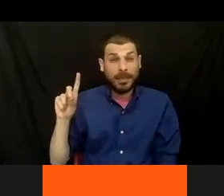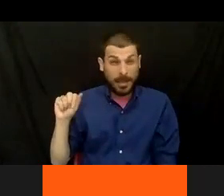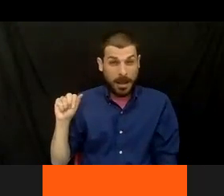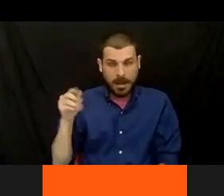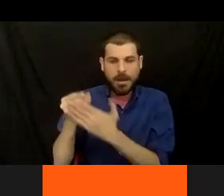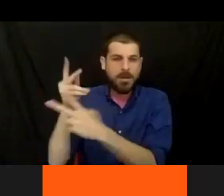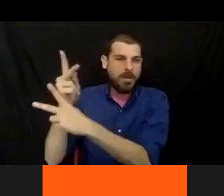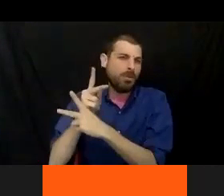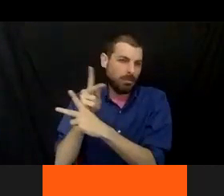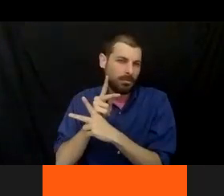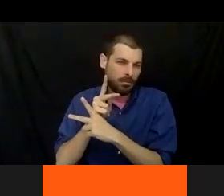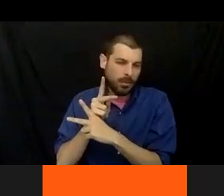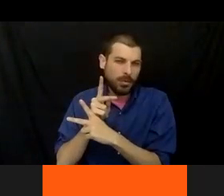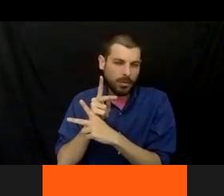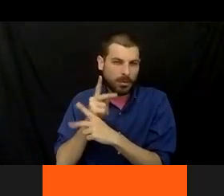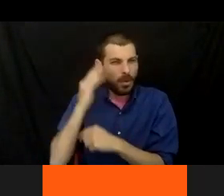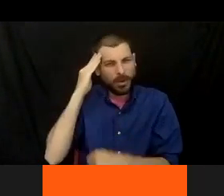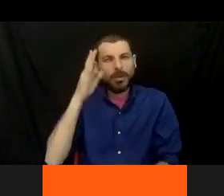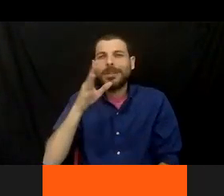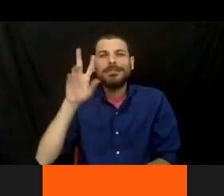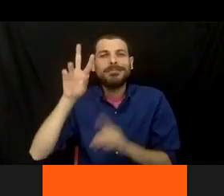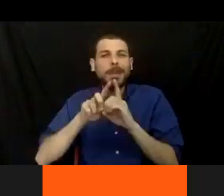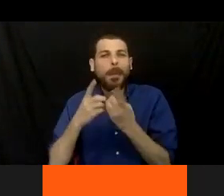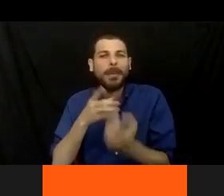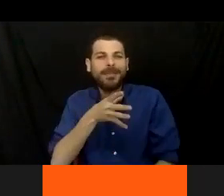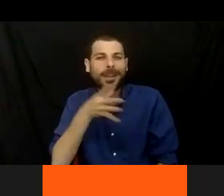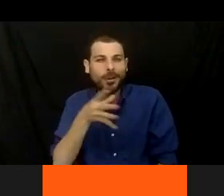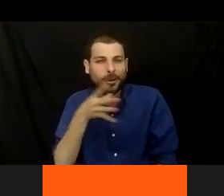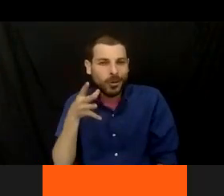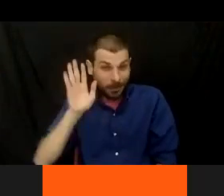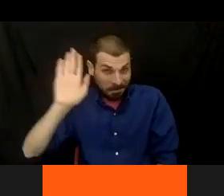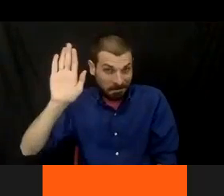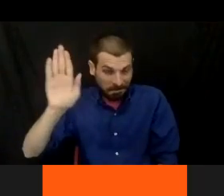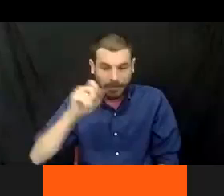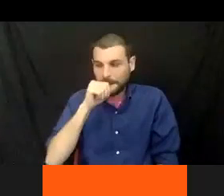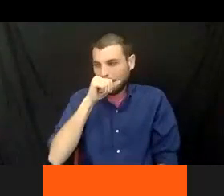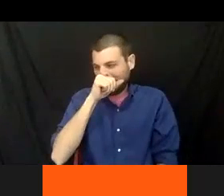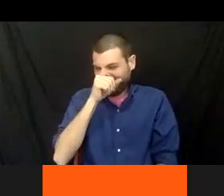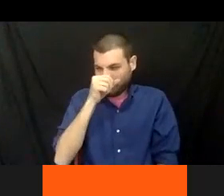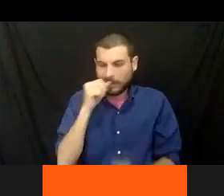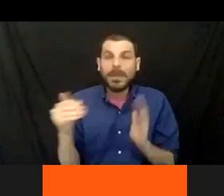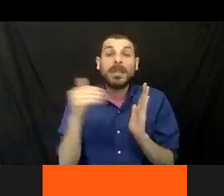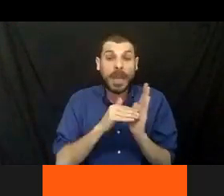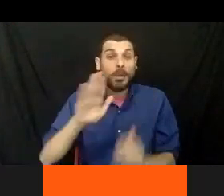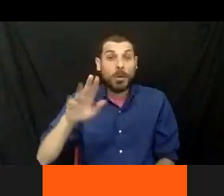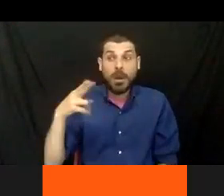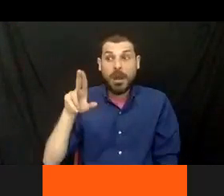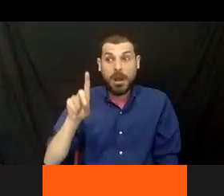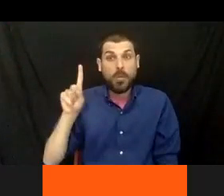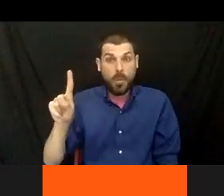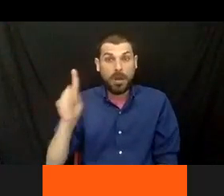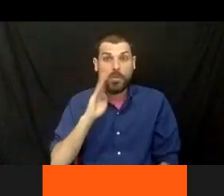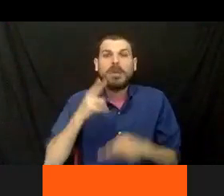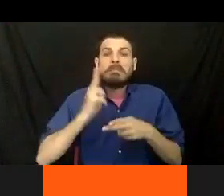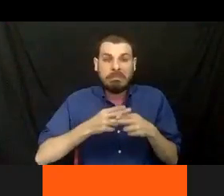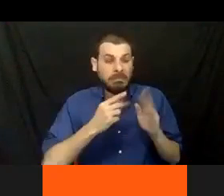a U.S. Department of Agriculture loan. And there will usually be some kind of indication on the HUD-1 settlement statement that you